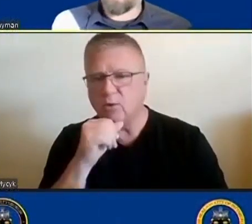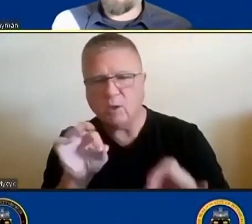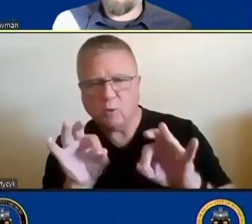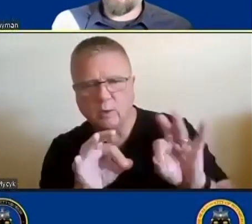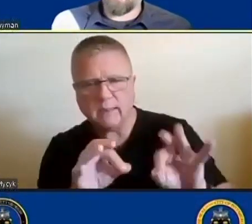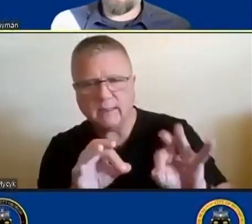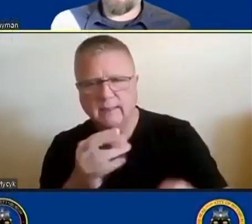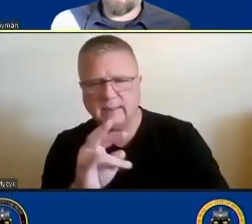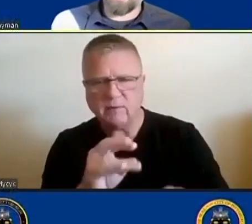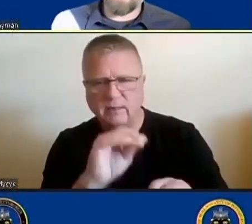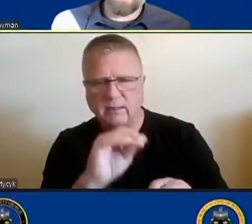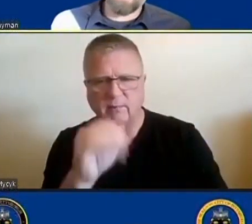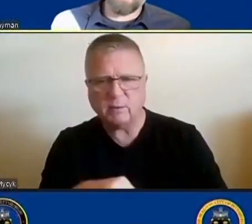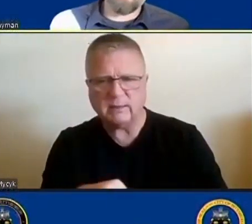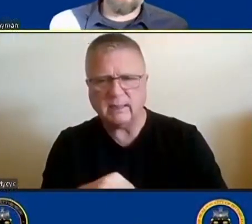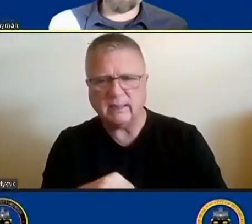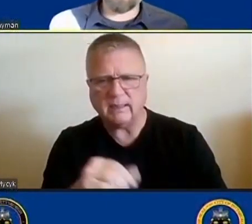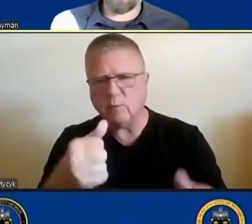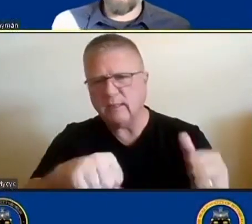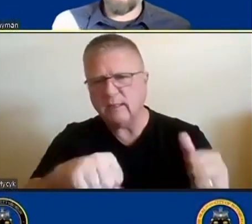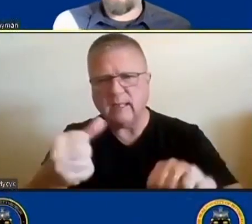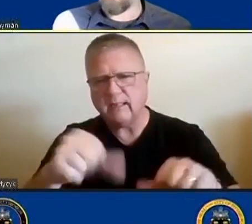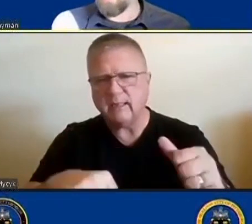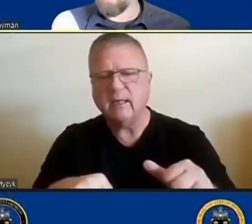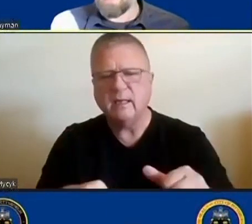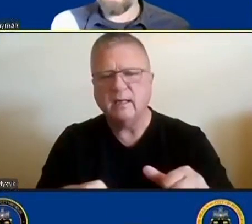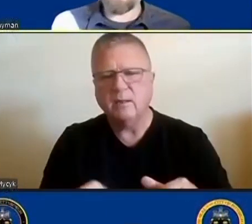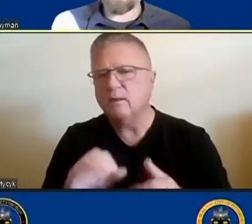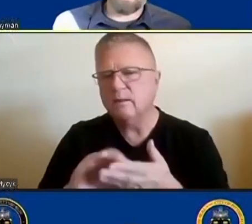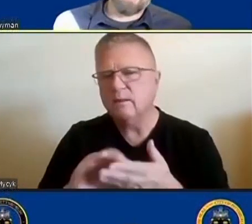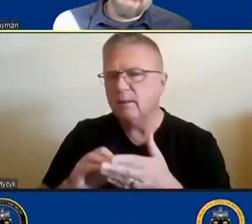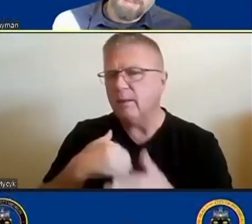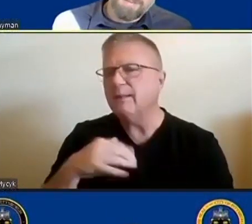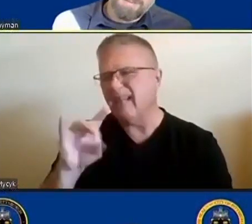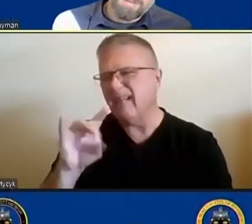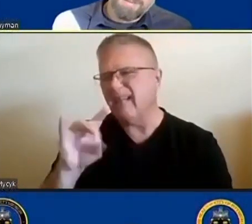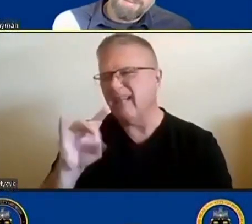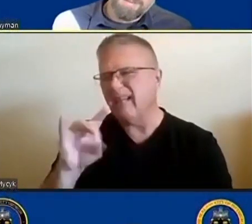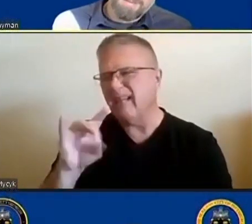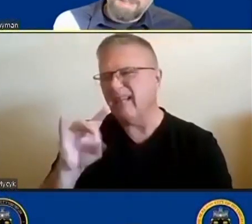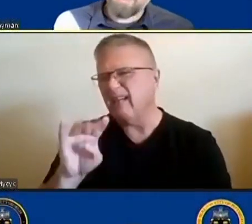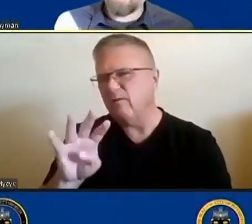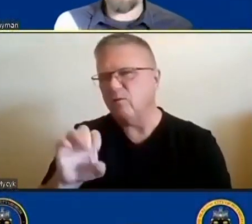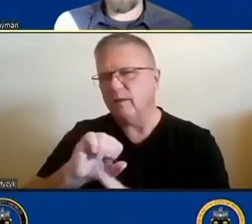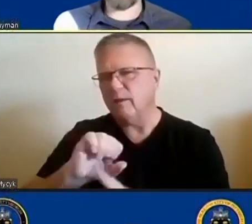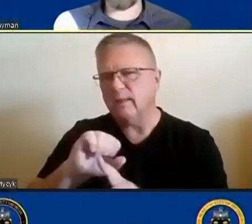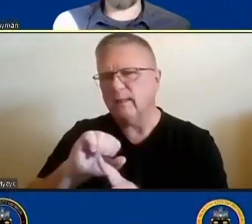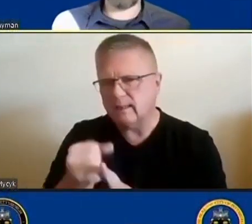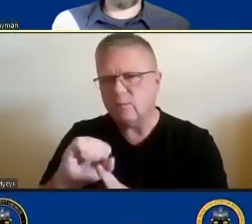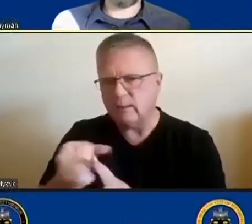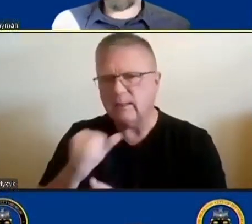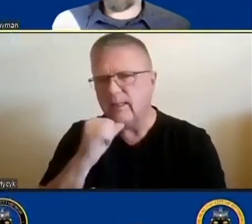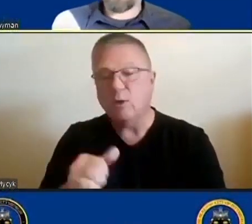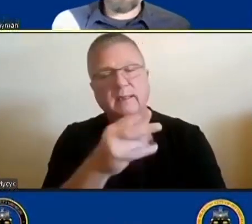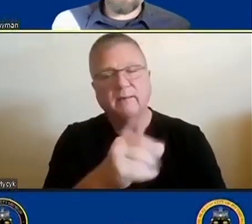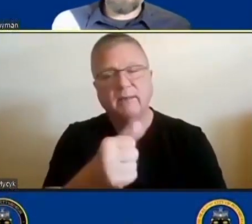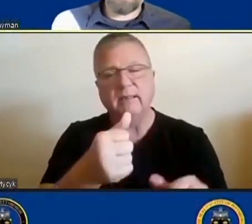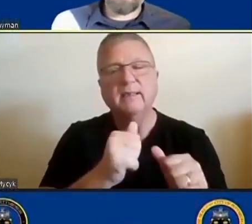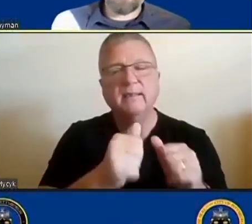17% that were denied, or the 84 cases and not the 17 that were denied. Next